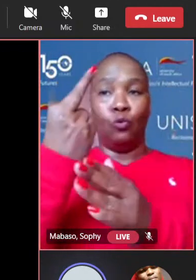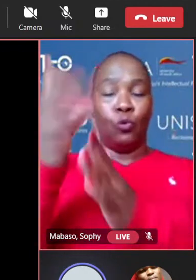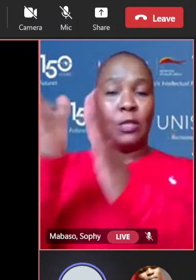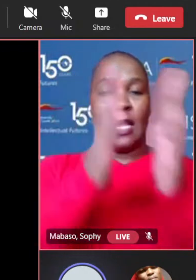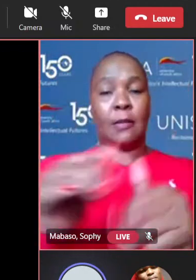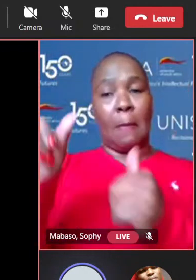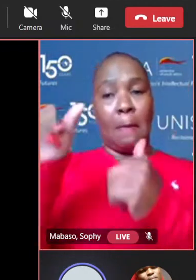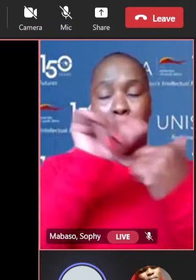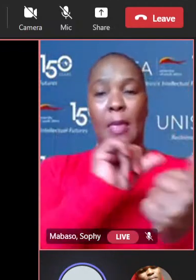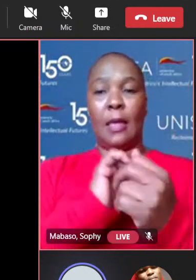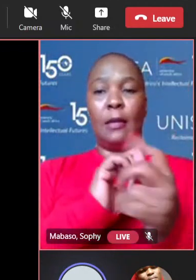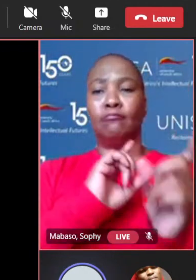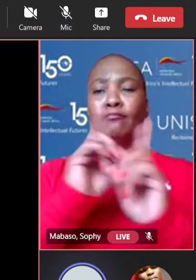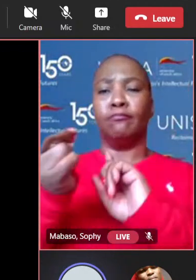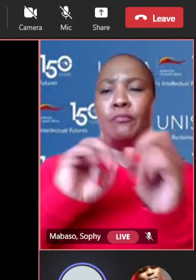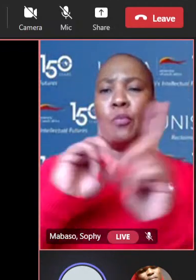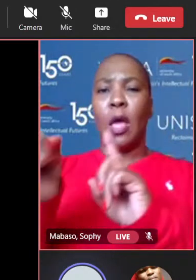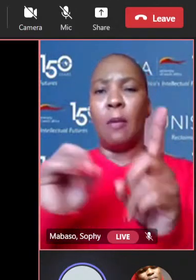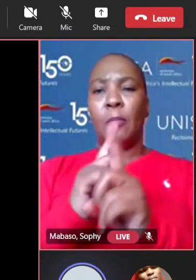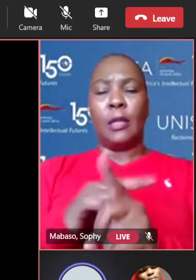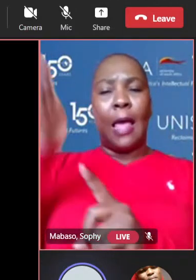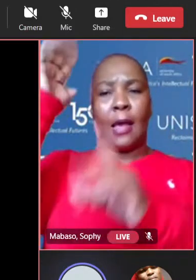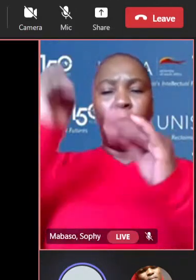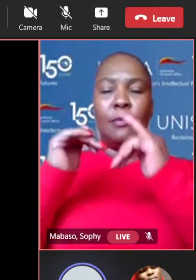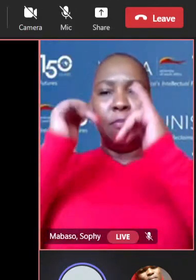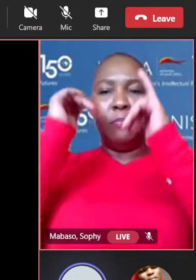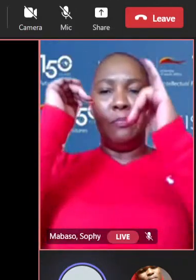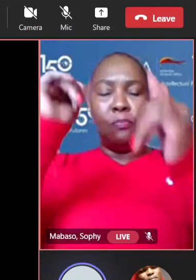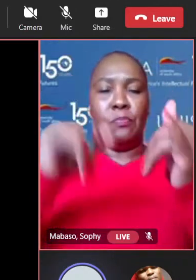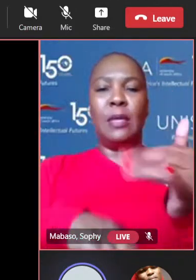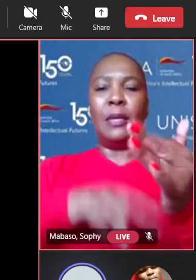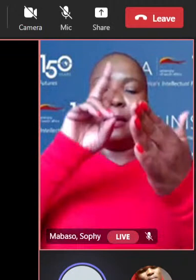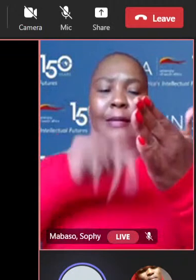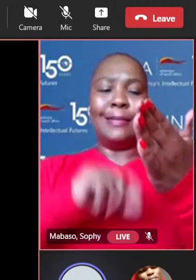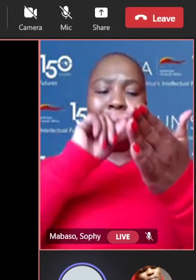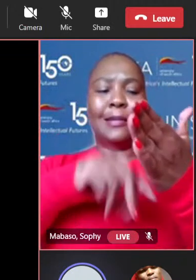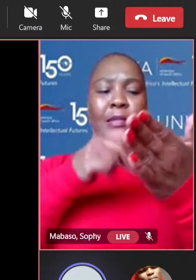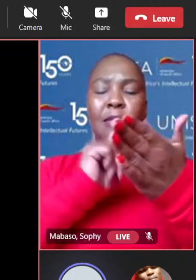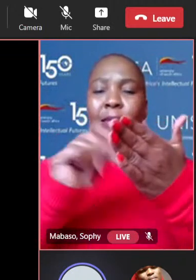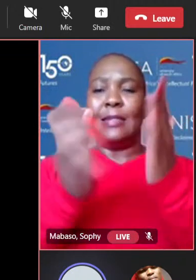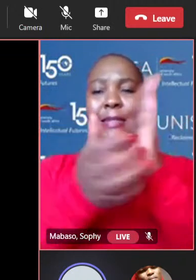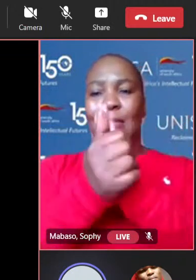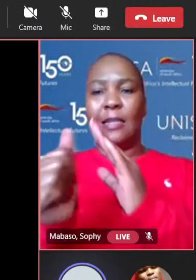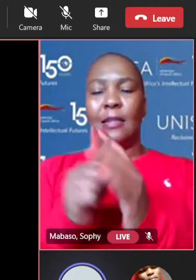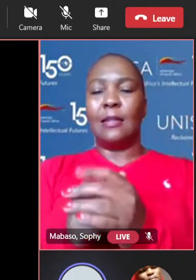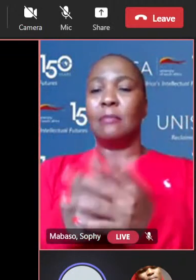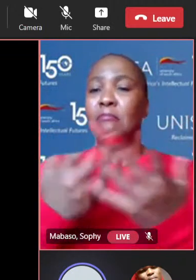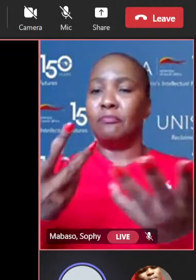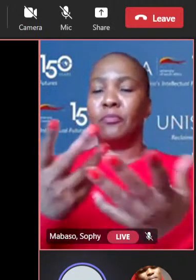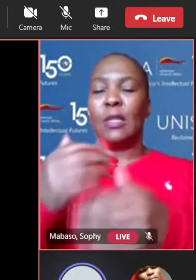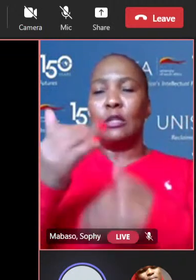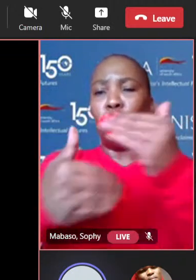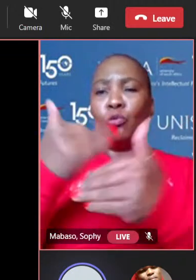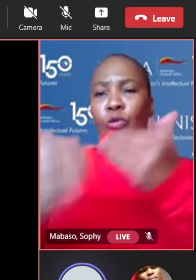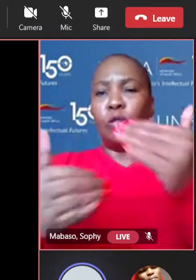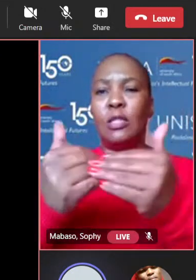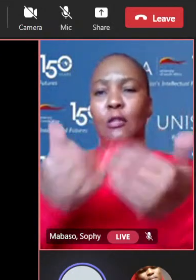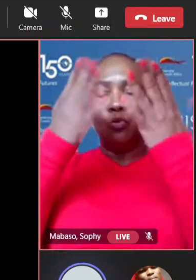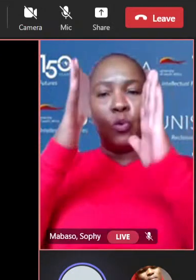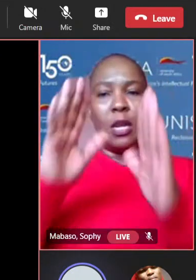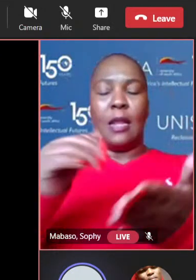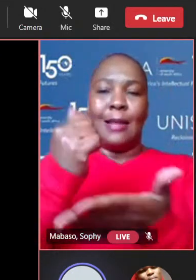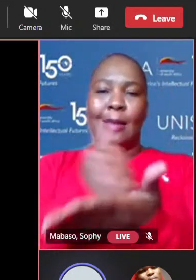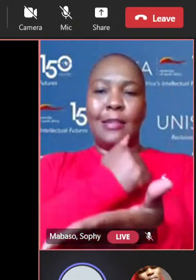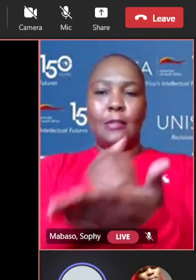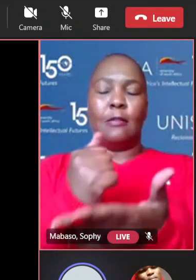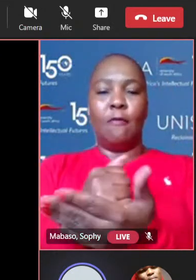talking about academic literacies, they are still continuing. However, students that are registered, that are registered for